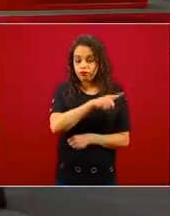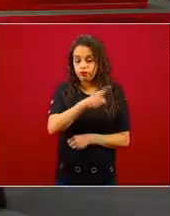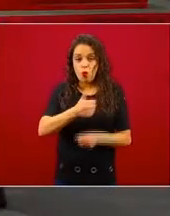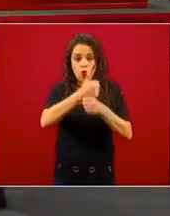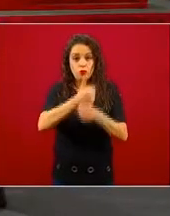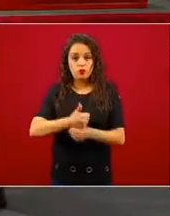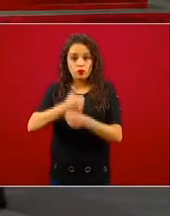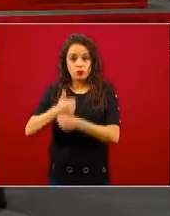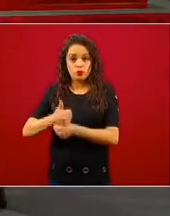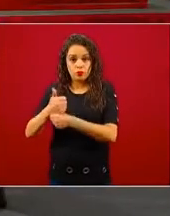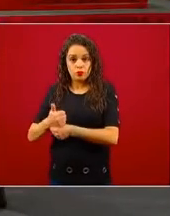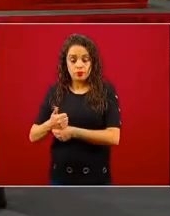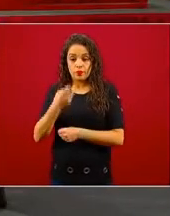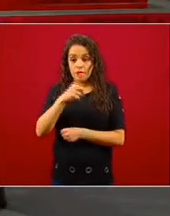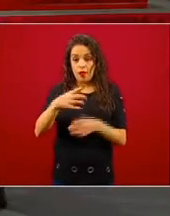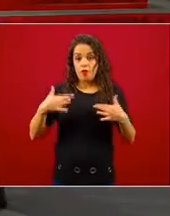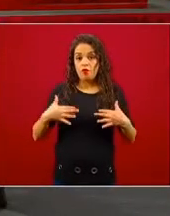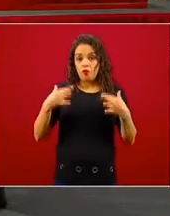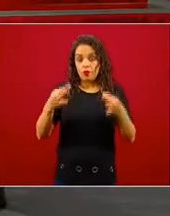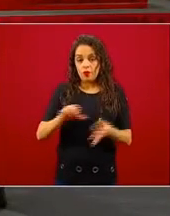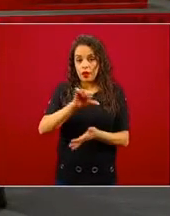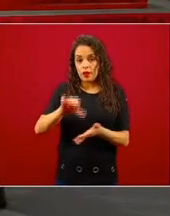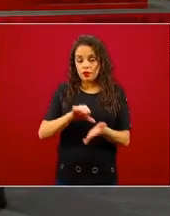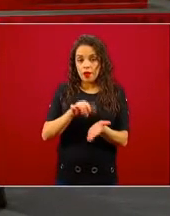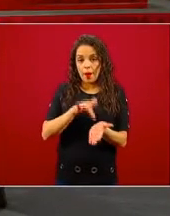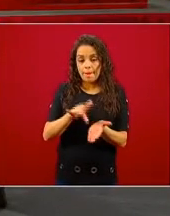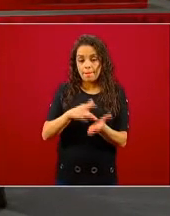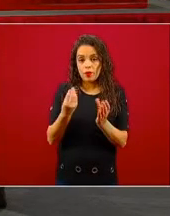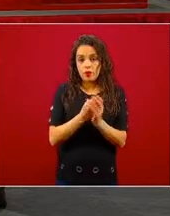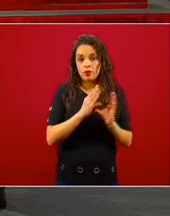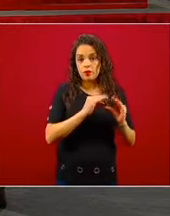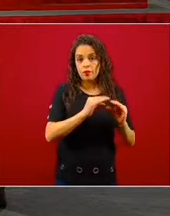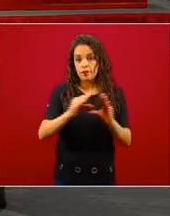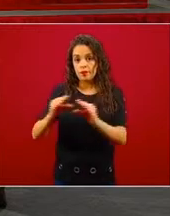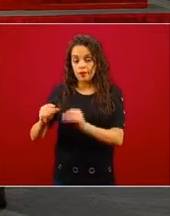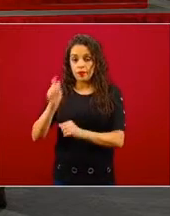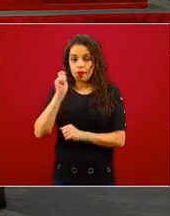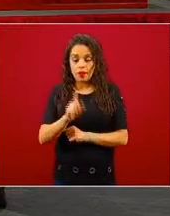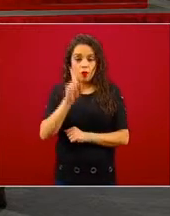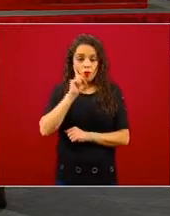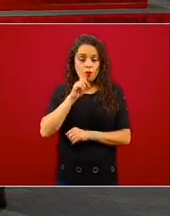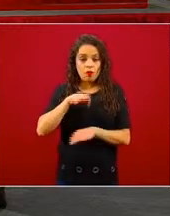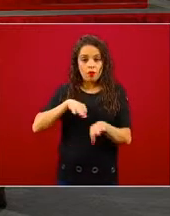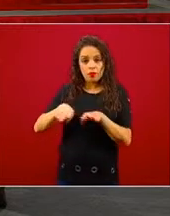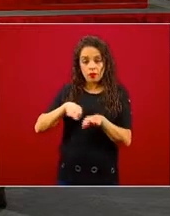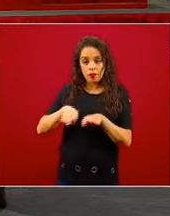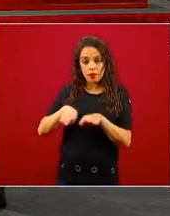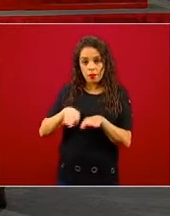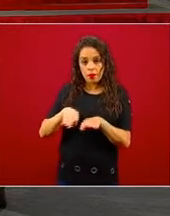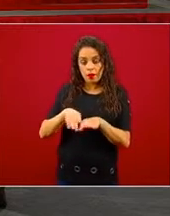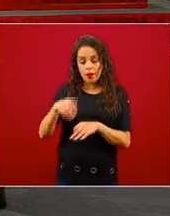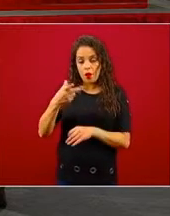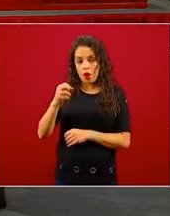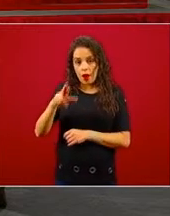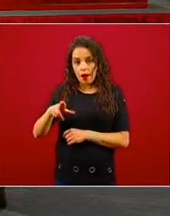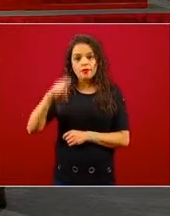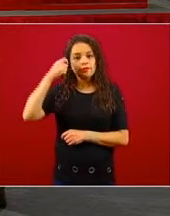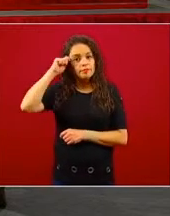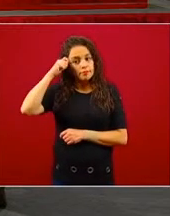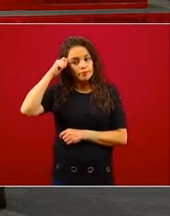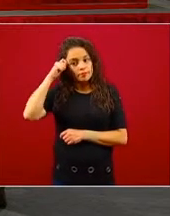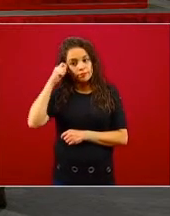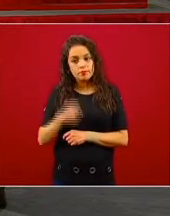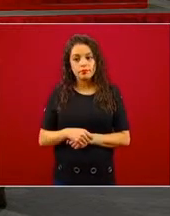consecuencia, and the Marcelina challenges es they fundadora face. del Centro de Apoyo y Capacitación para Empleados de Hogar, Marcelina has founded que a se training denomina center por for sus domestic